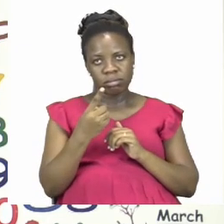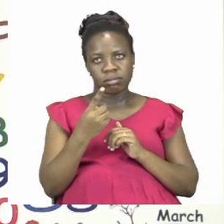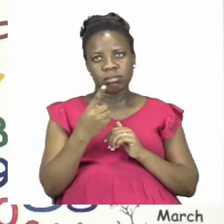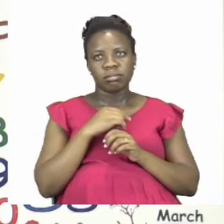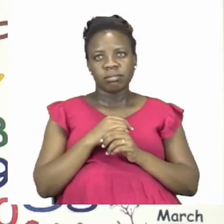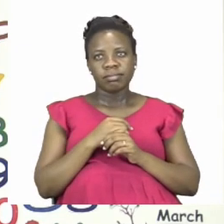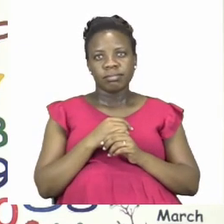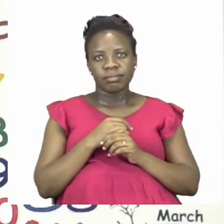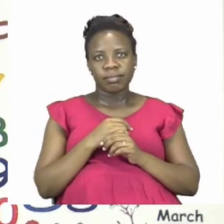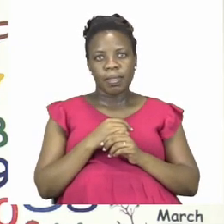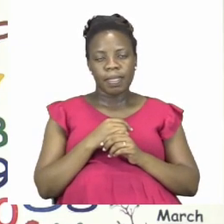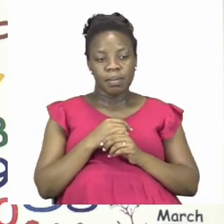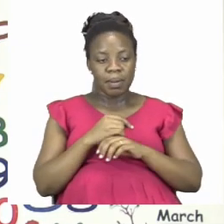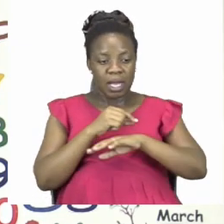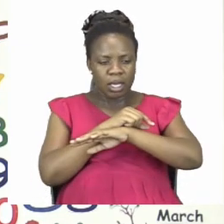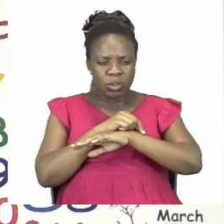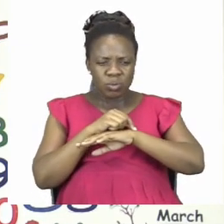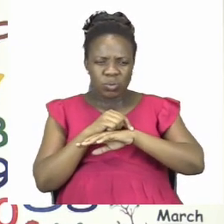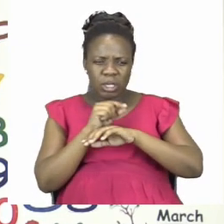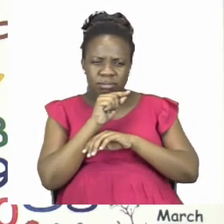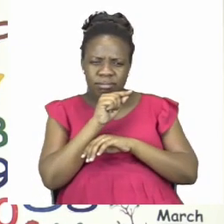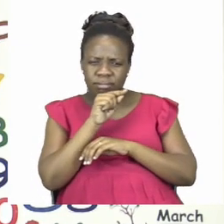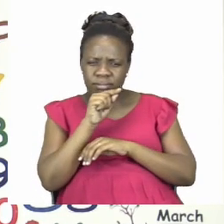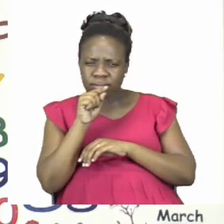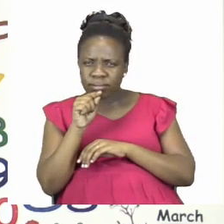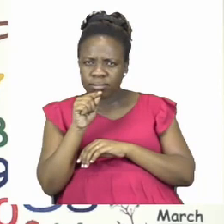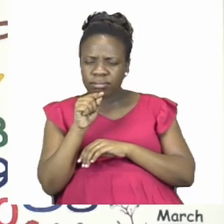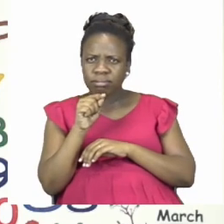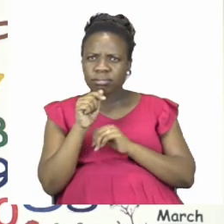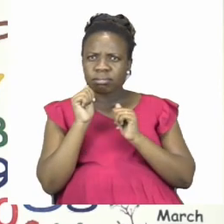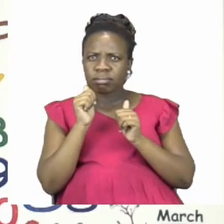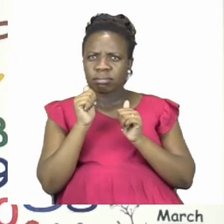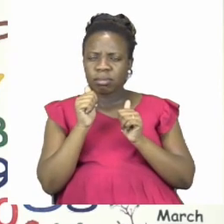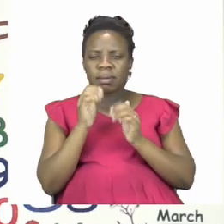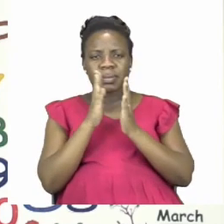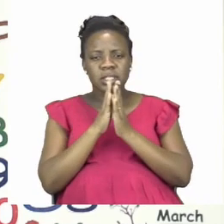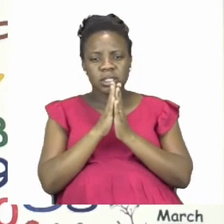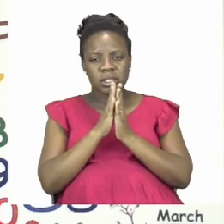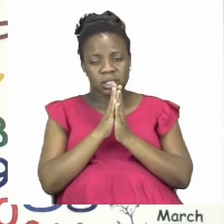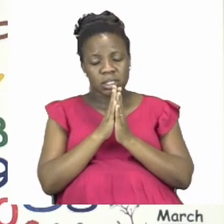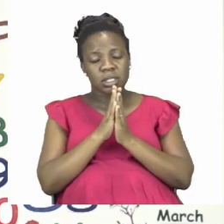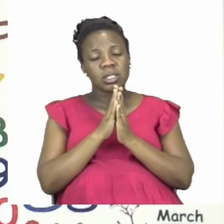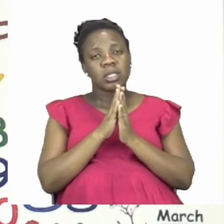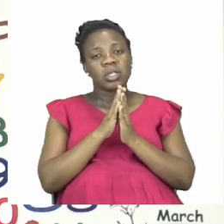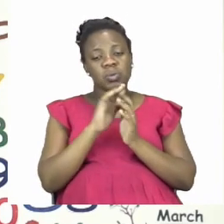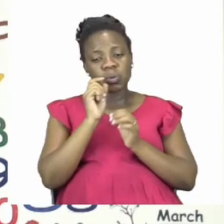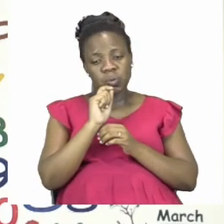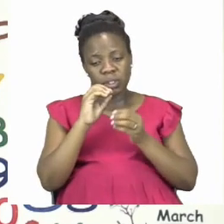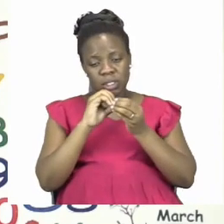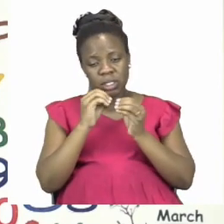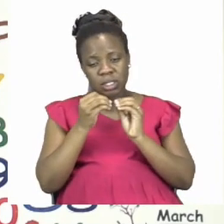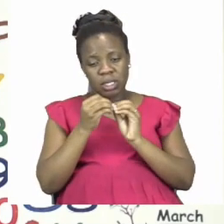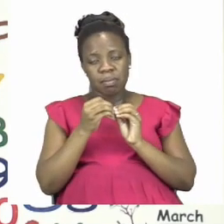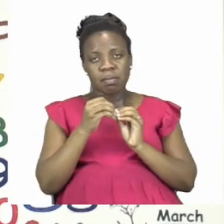please read carefully. And don't forget to write your unit sign, CM or